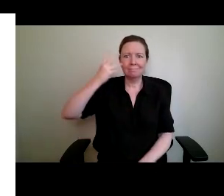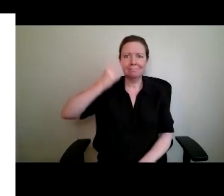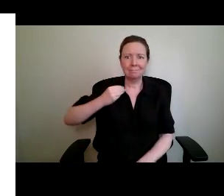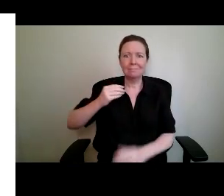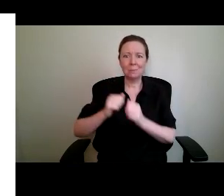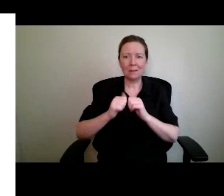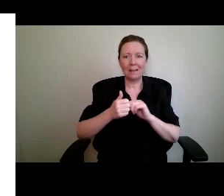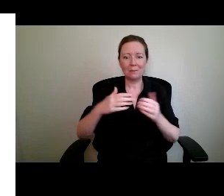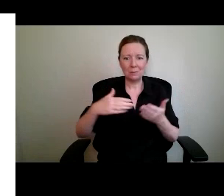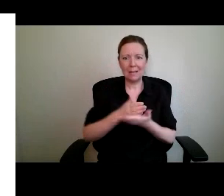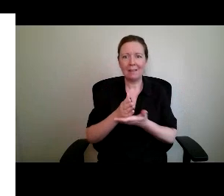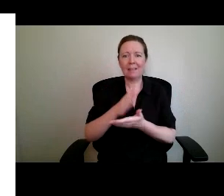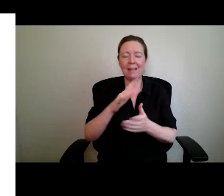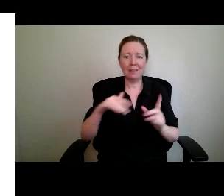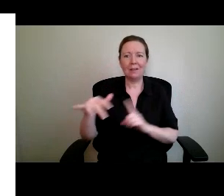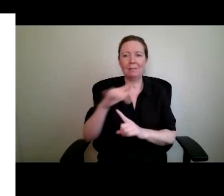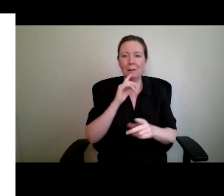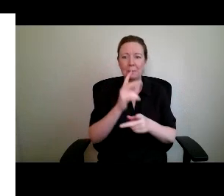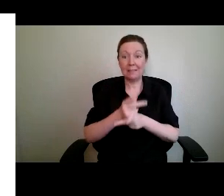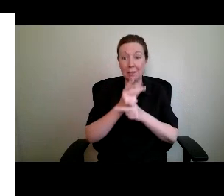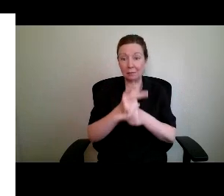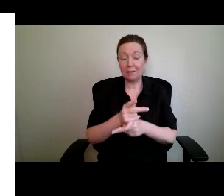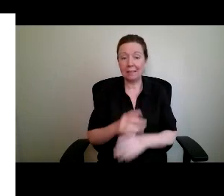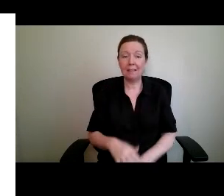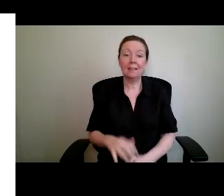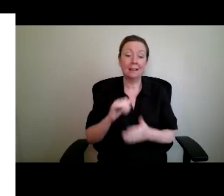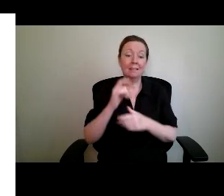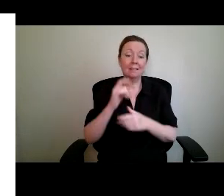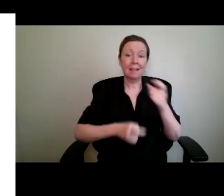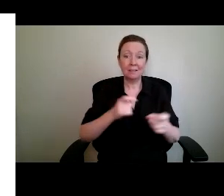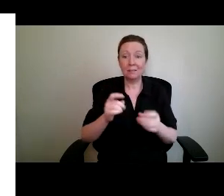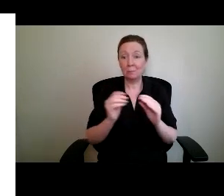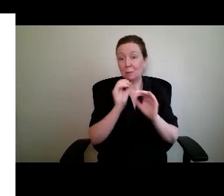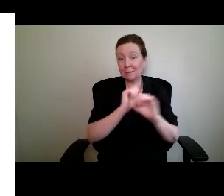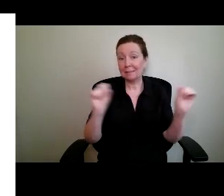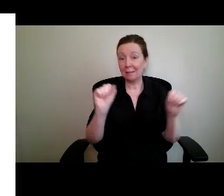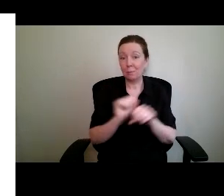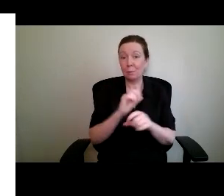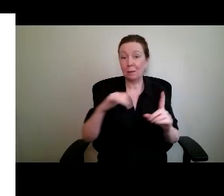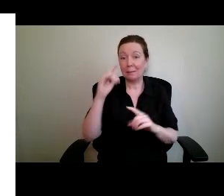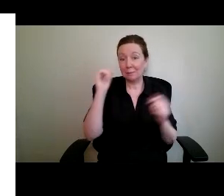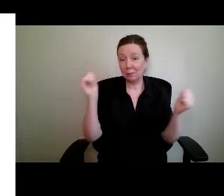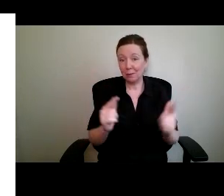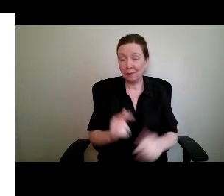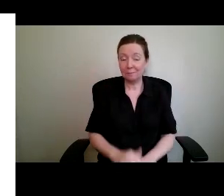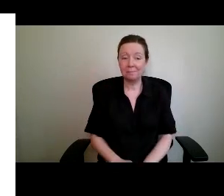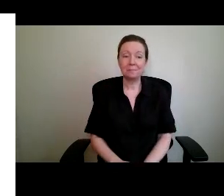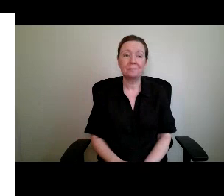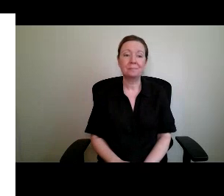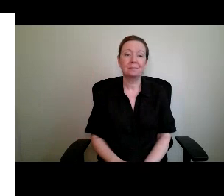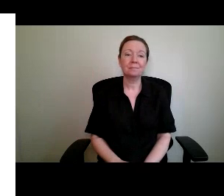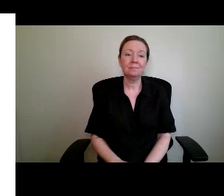to navigate their environments carefully, which can contribute to a safer workplace for everyone.